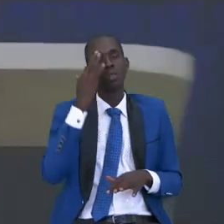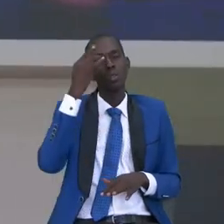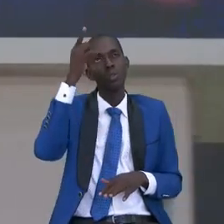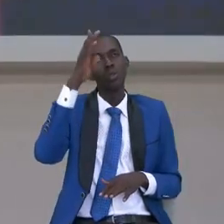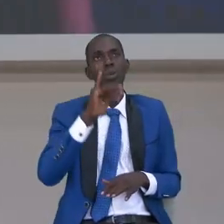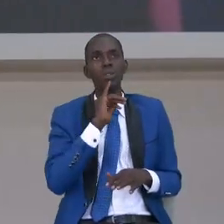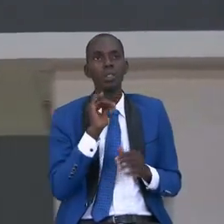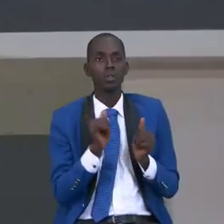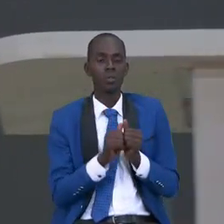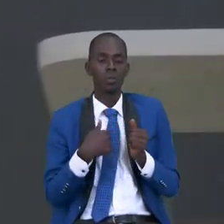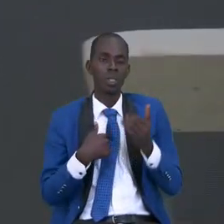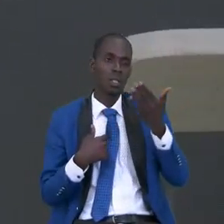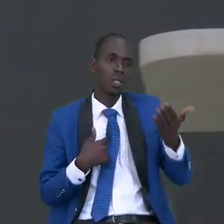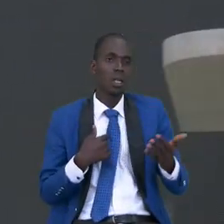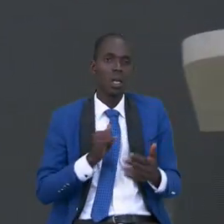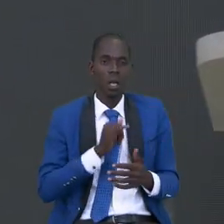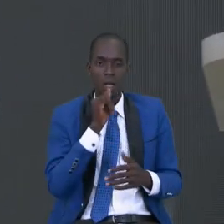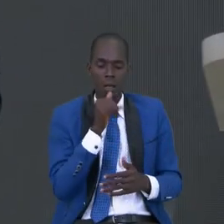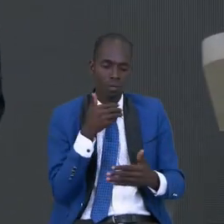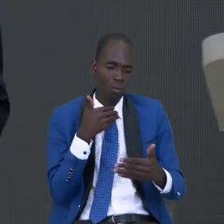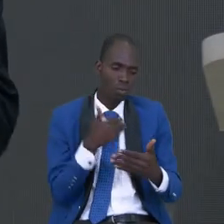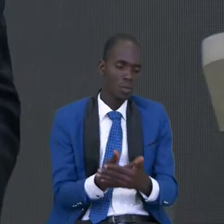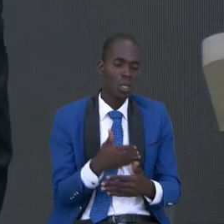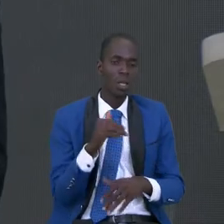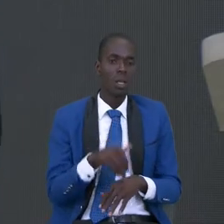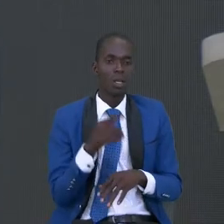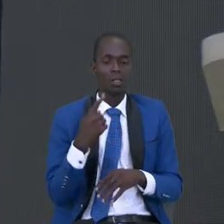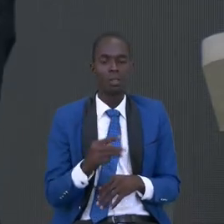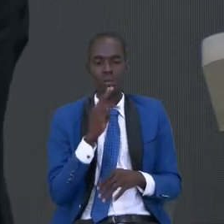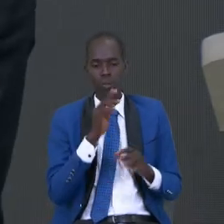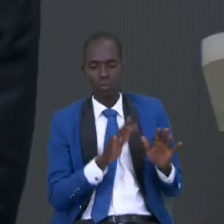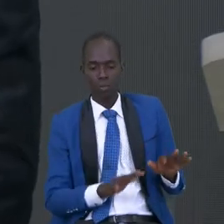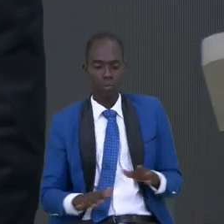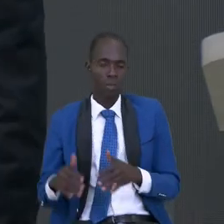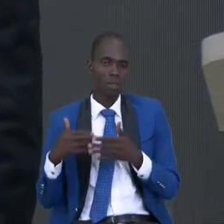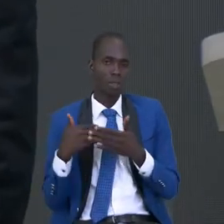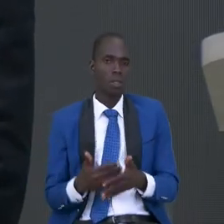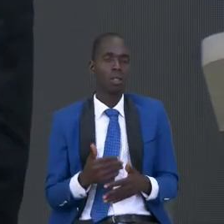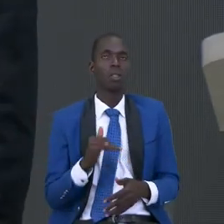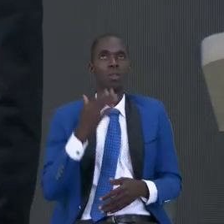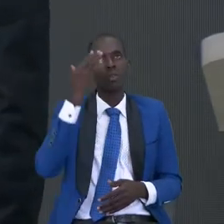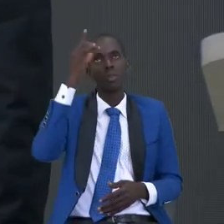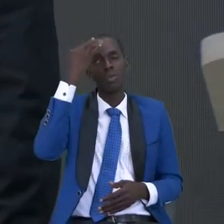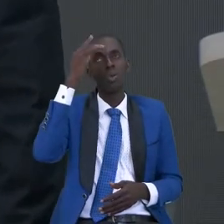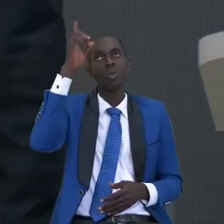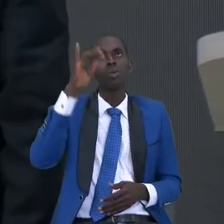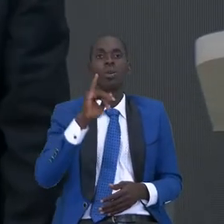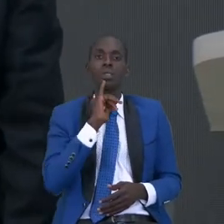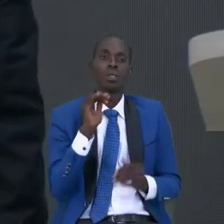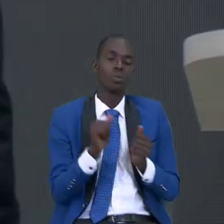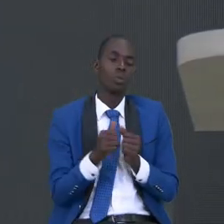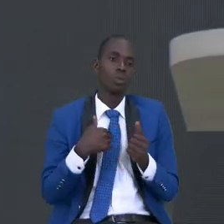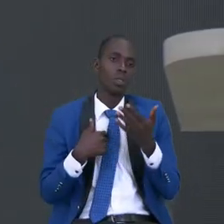the shore of the Red Sea, and God is with me here. And before the mountain, I want to bring out